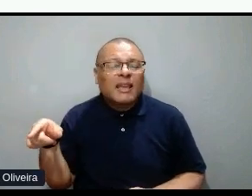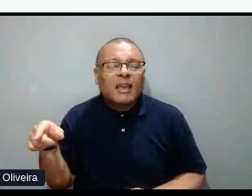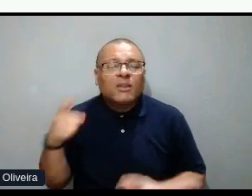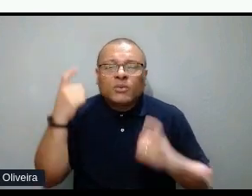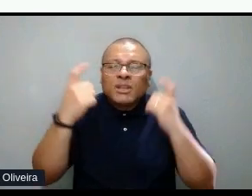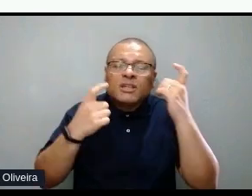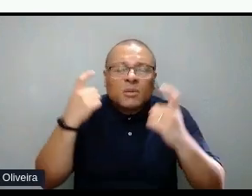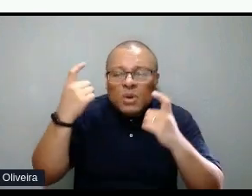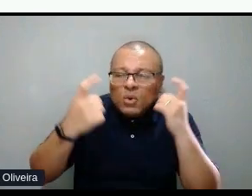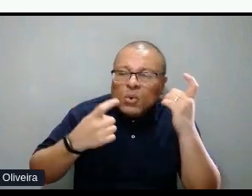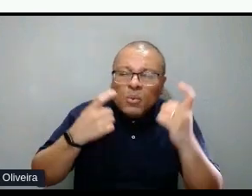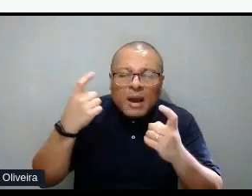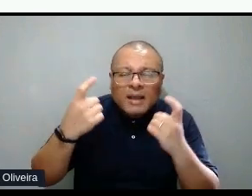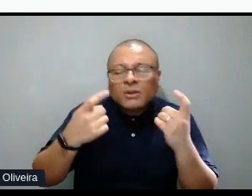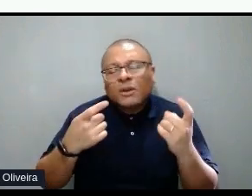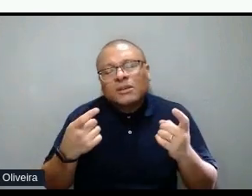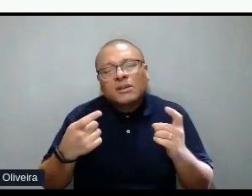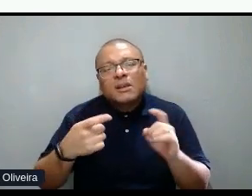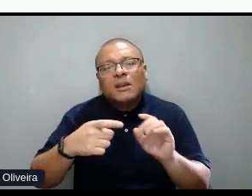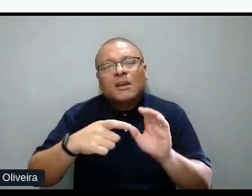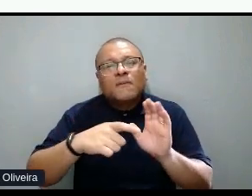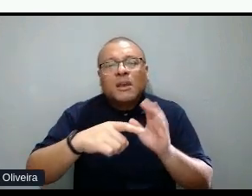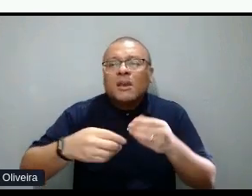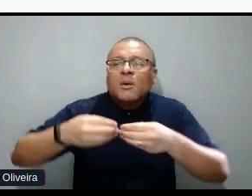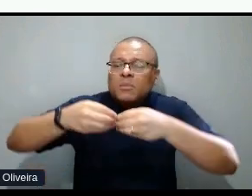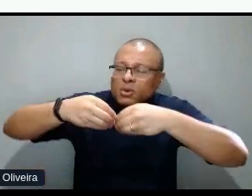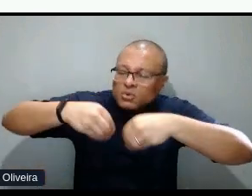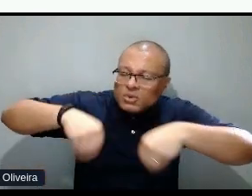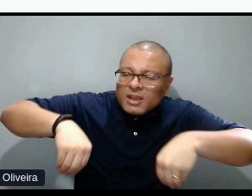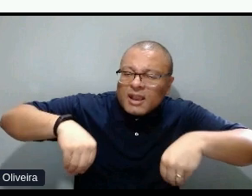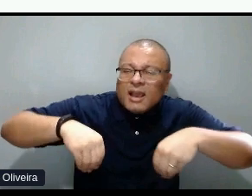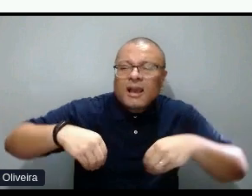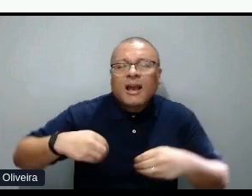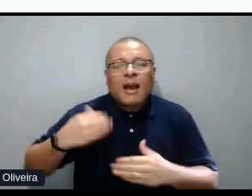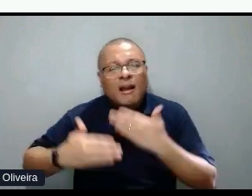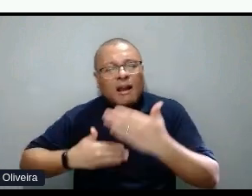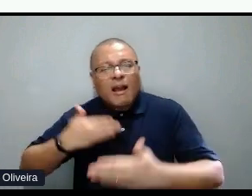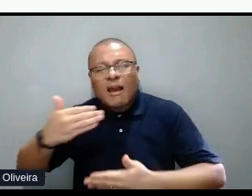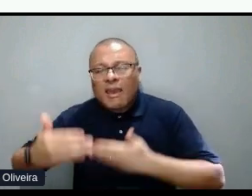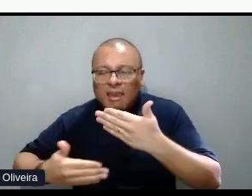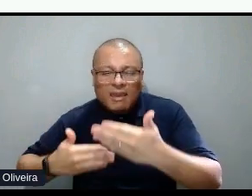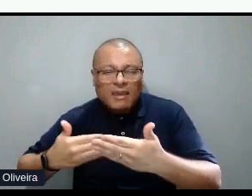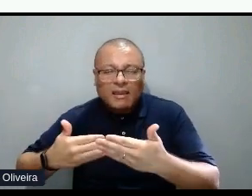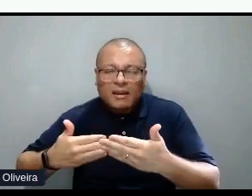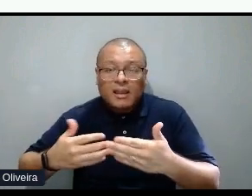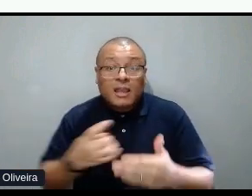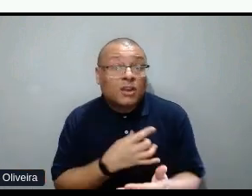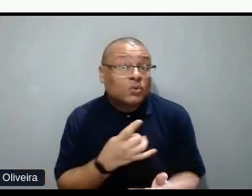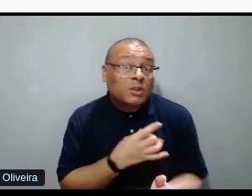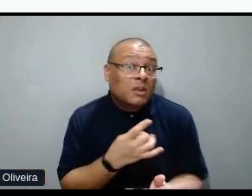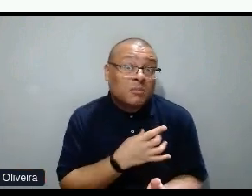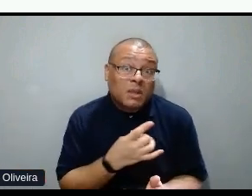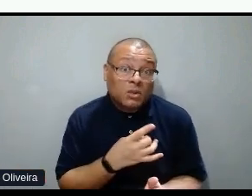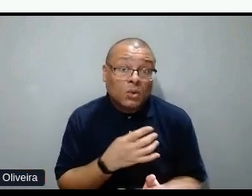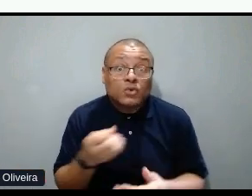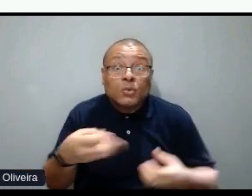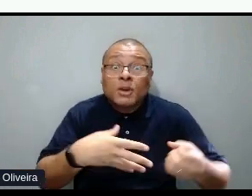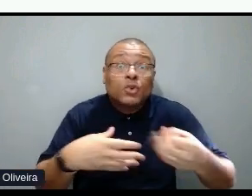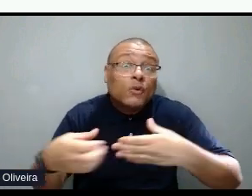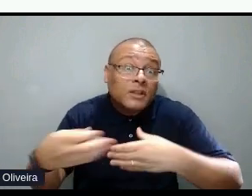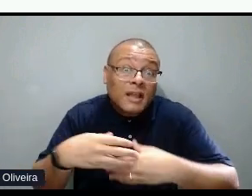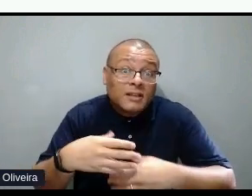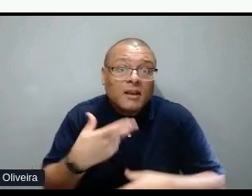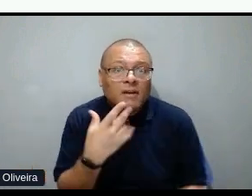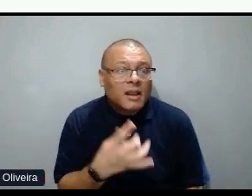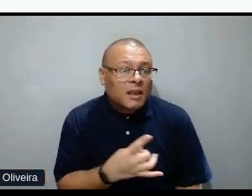of self-image, status, or career. And there are several things in this that are interesting. One is that it's about fear or